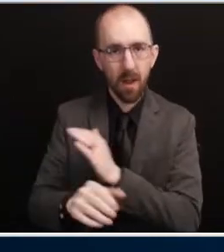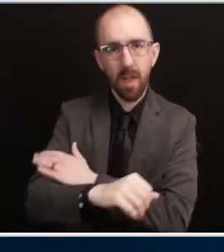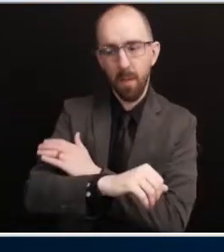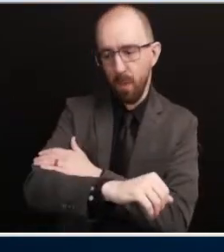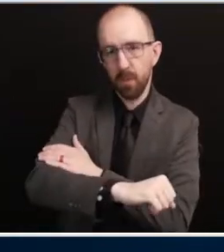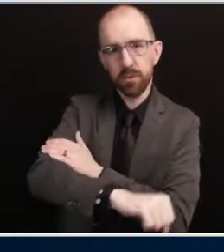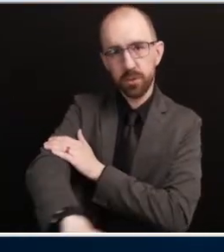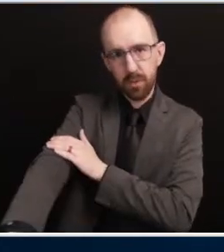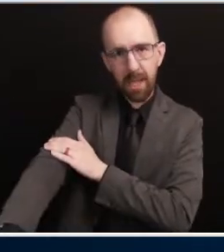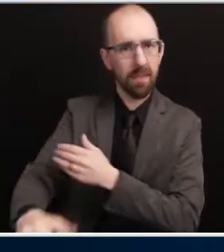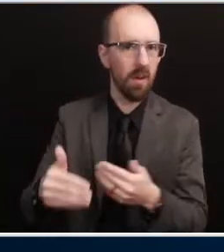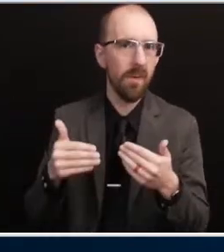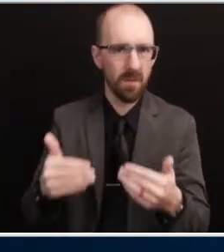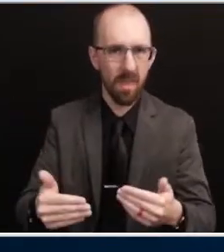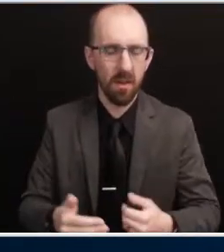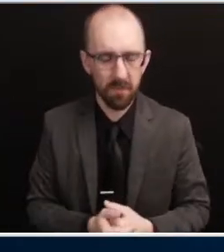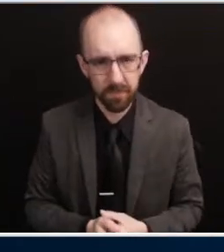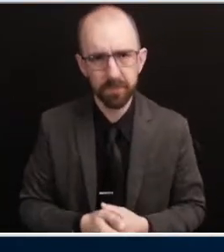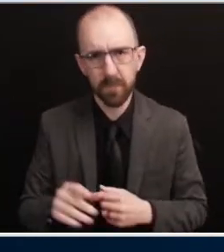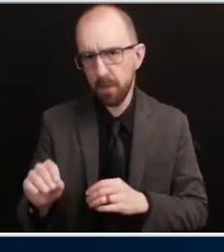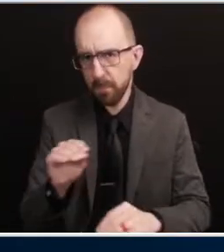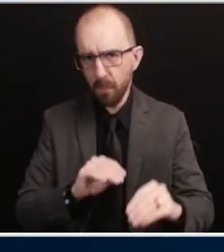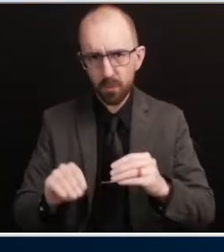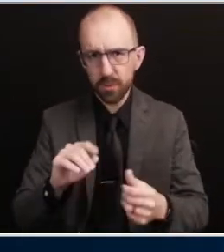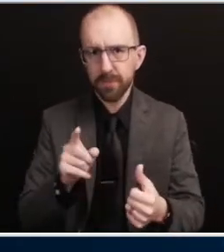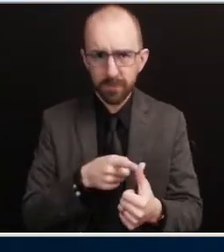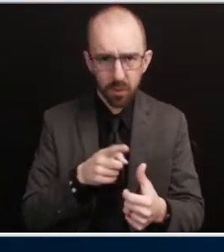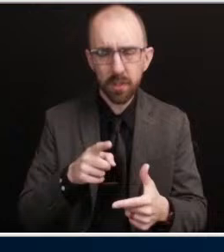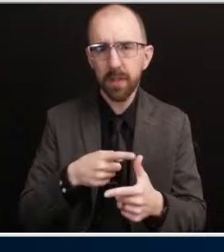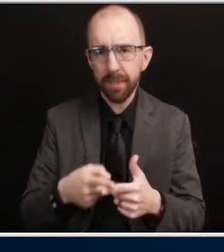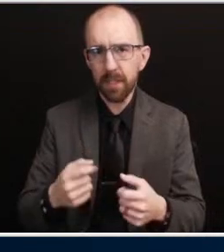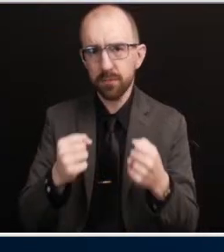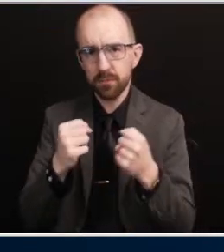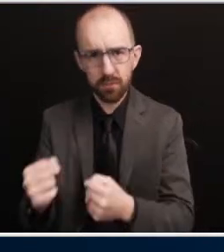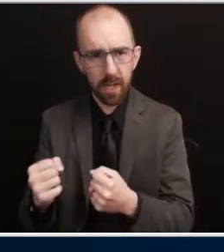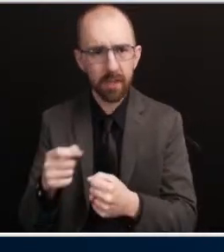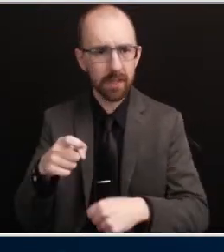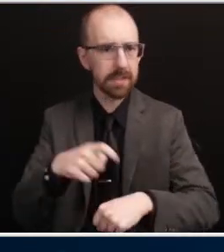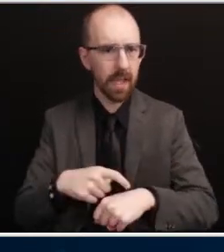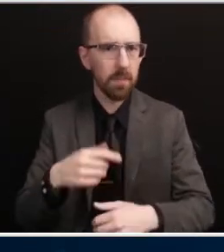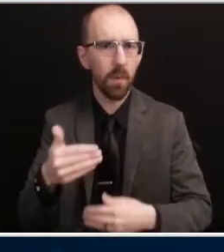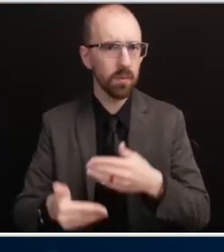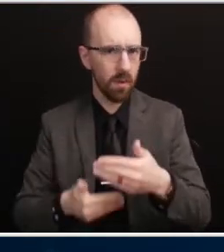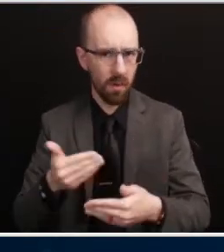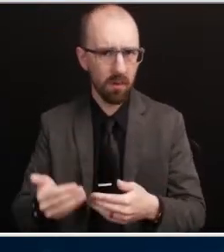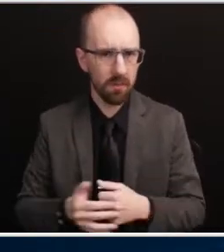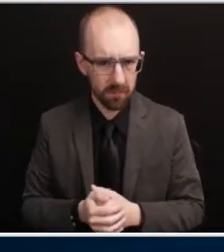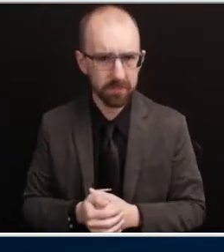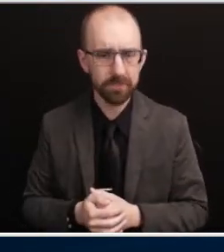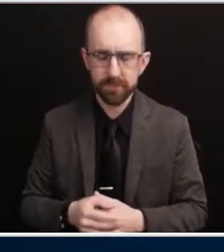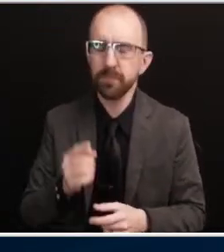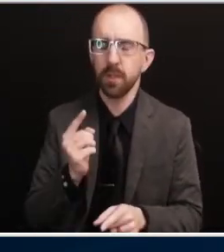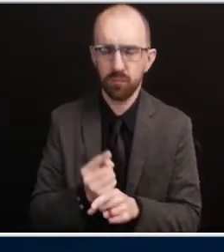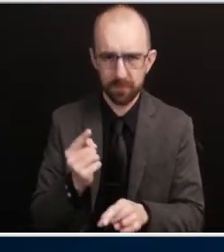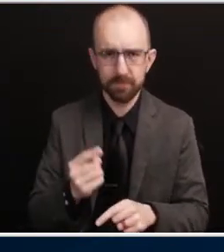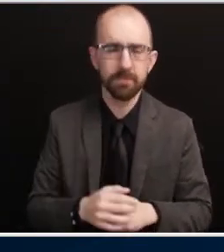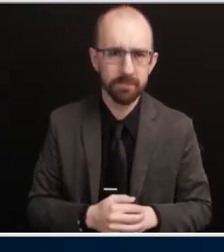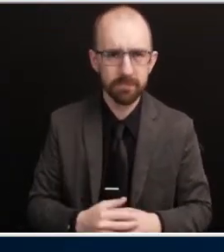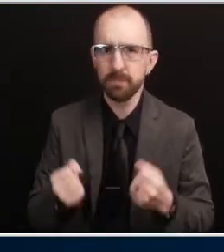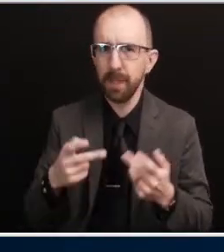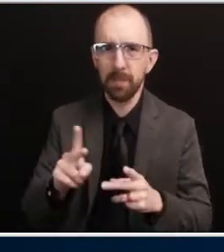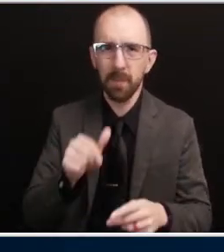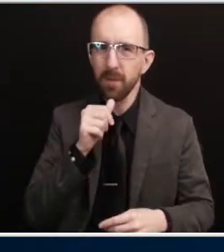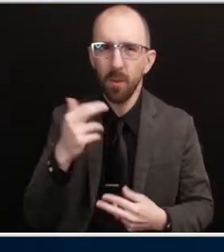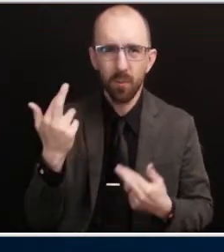you're working on range of motion first and then strength as the time goes on. Yeah, I think That's a lot right. of people don't realize